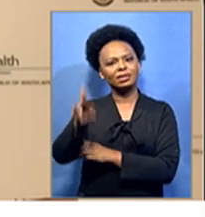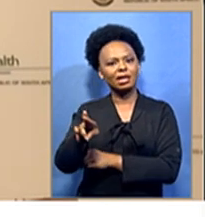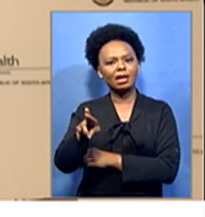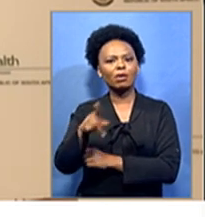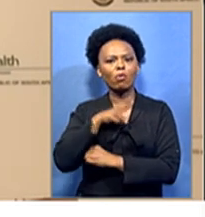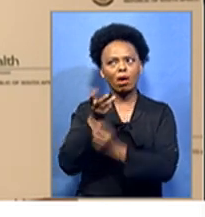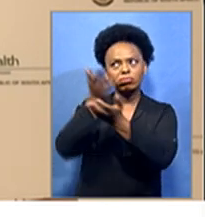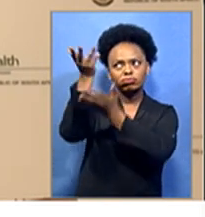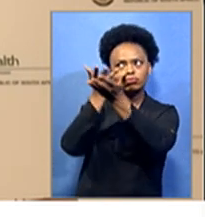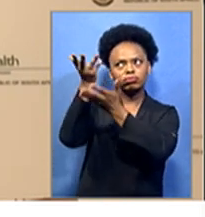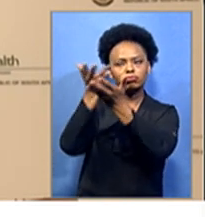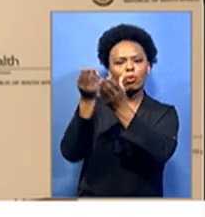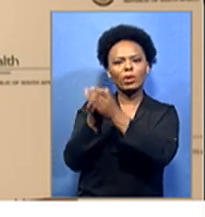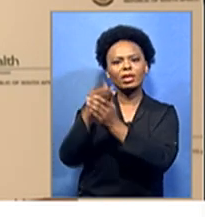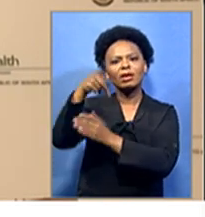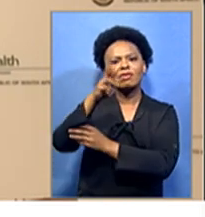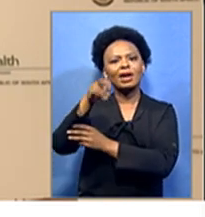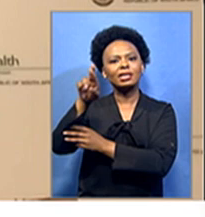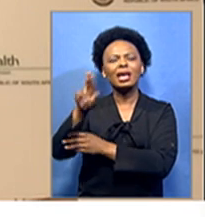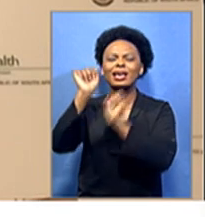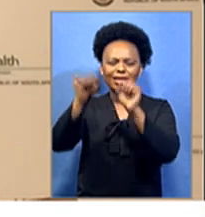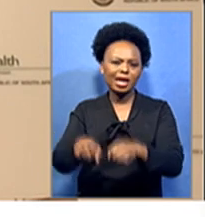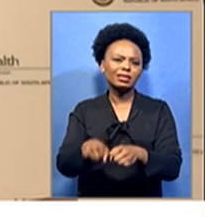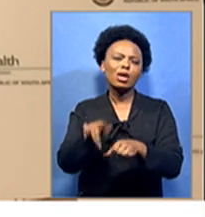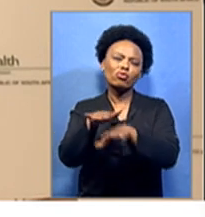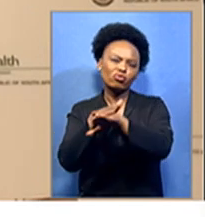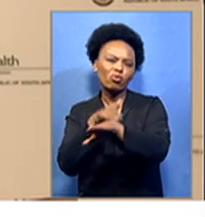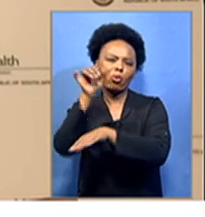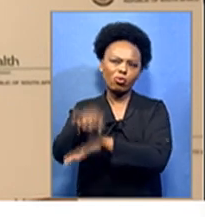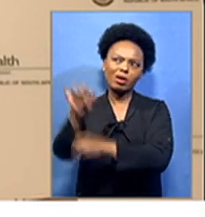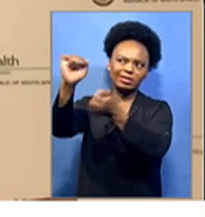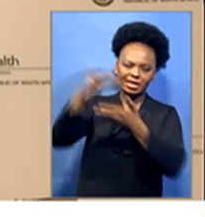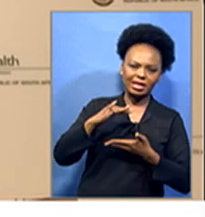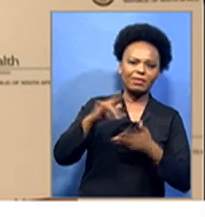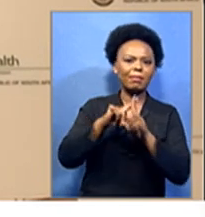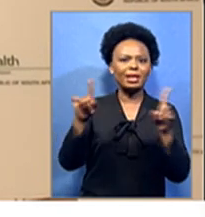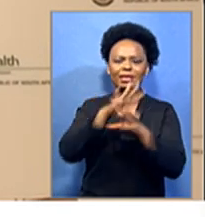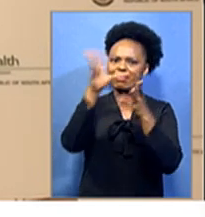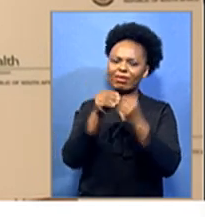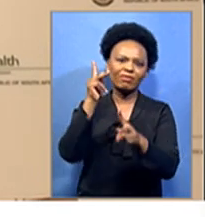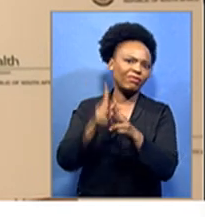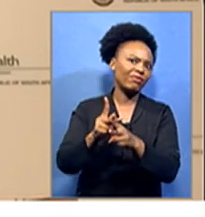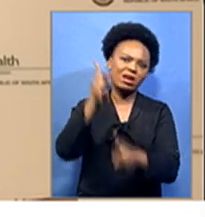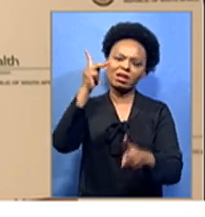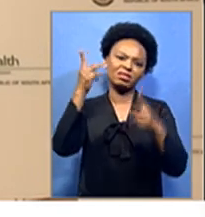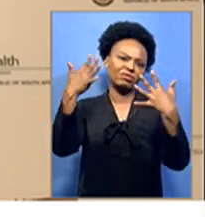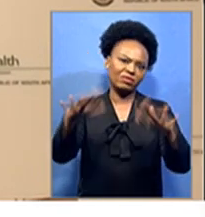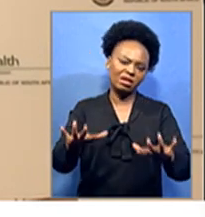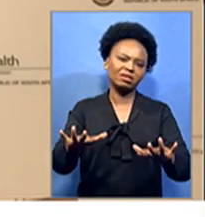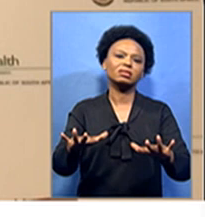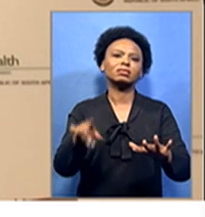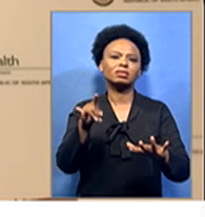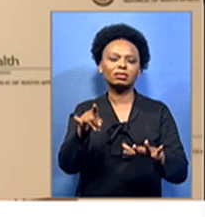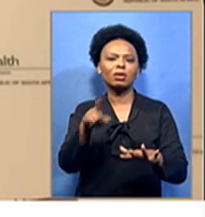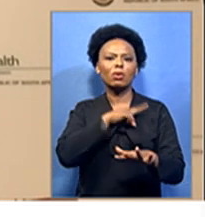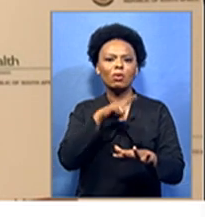they actually do delay quite a bit, and therefore everything is finalized with them, except we need to now sign the agreement,